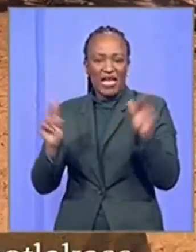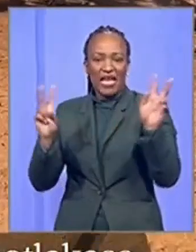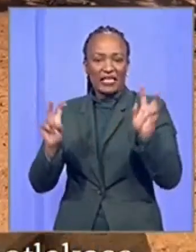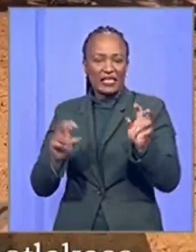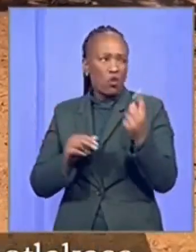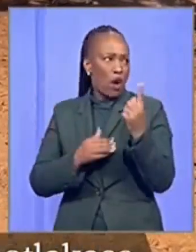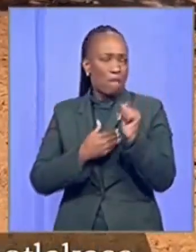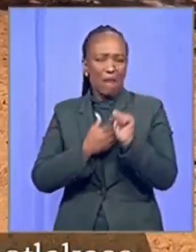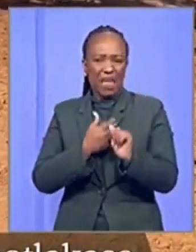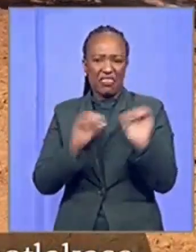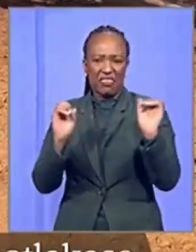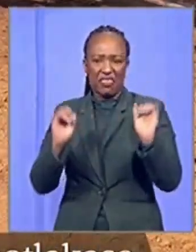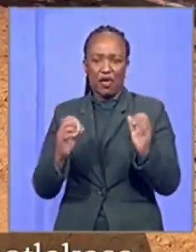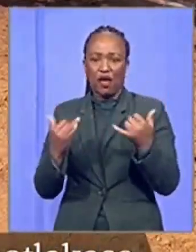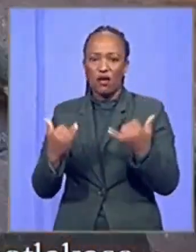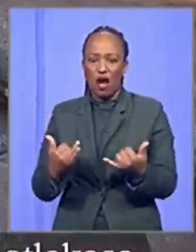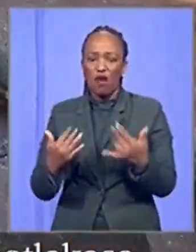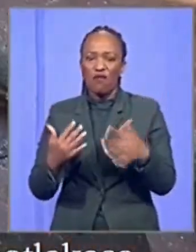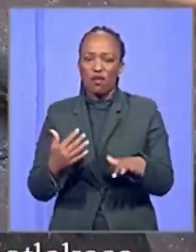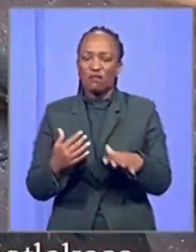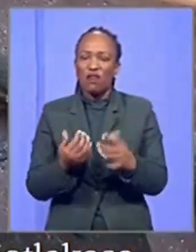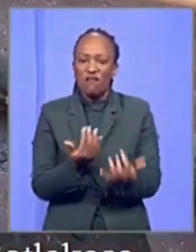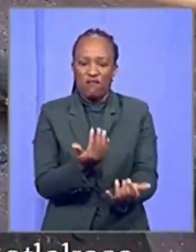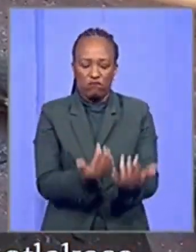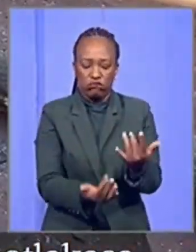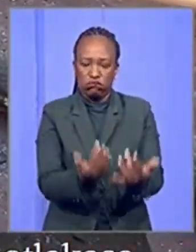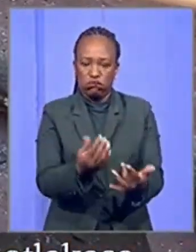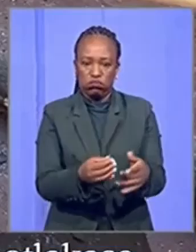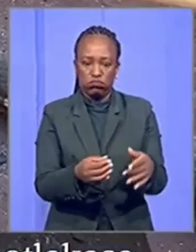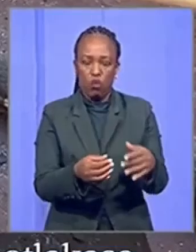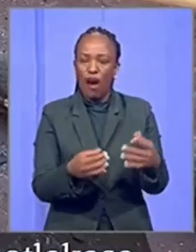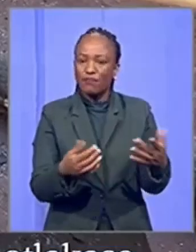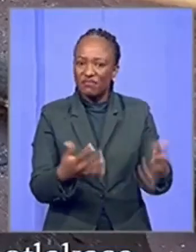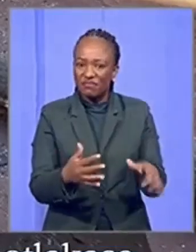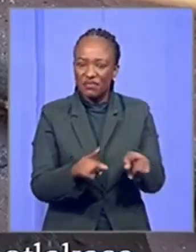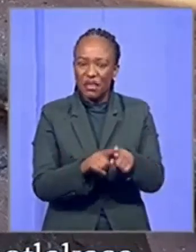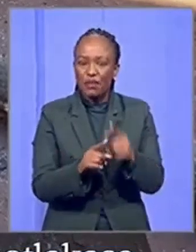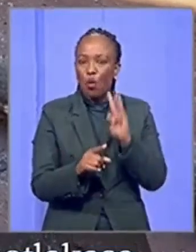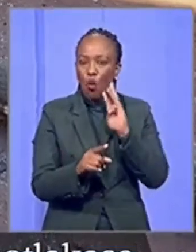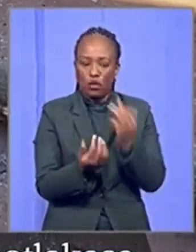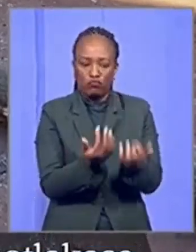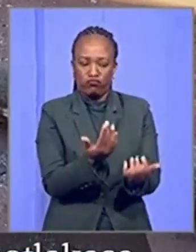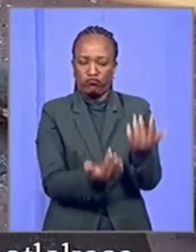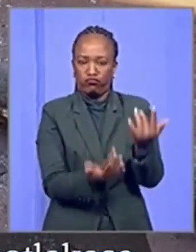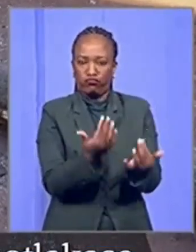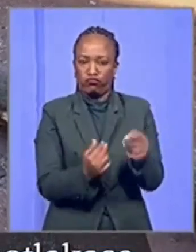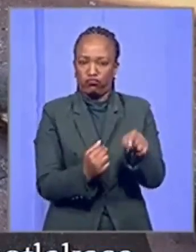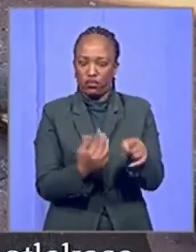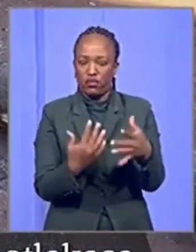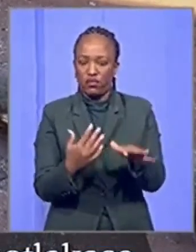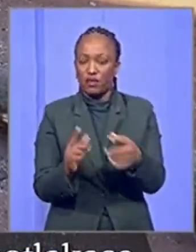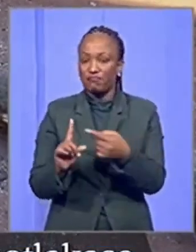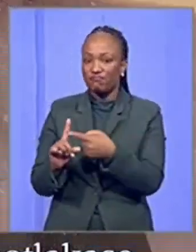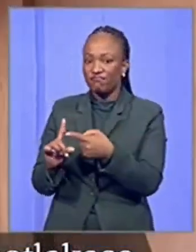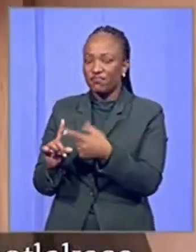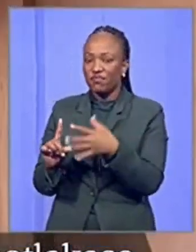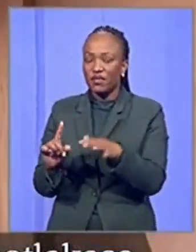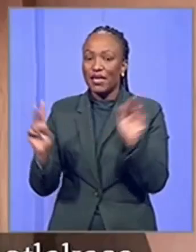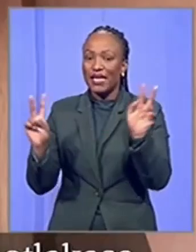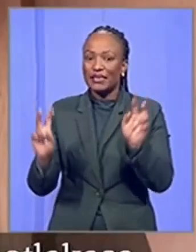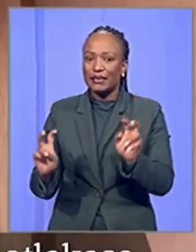Gabiale o šomiša mollo wa dikgong go apea le go ruthetša meetse. Matsimela ke yo mongwe wa maAfrika Borwa ao mapokisana a bona a motlakase